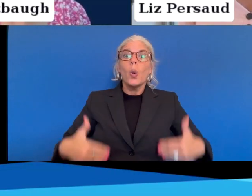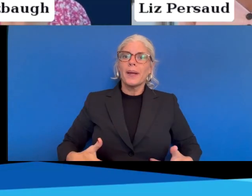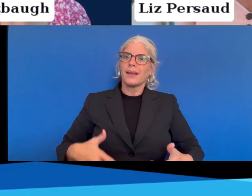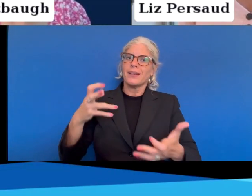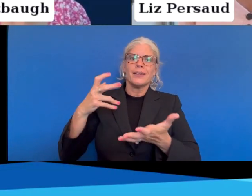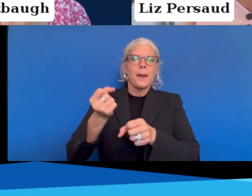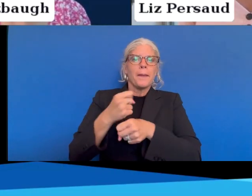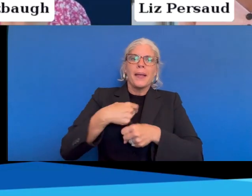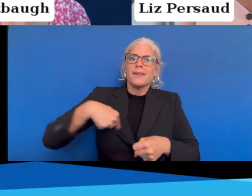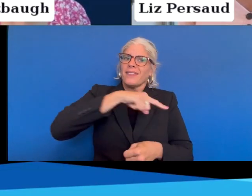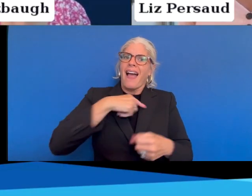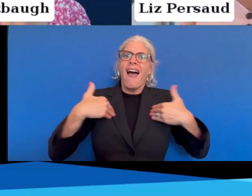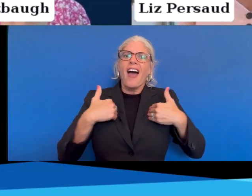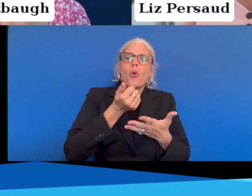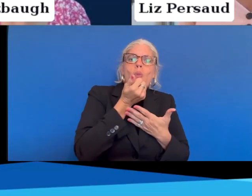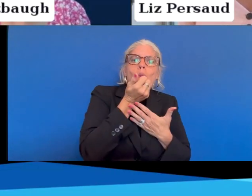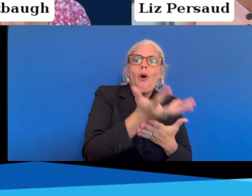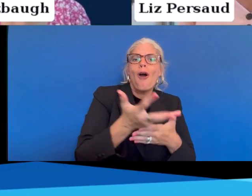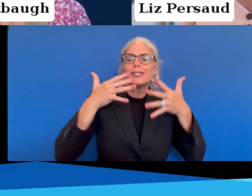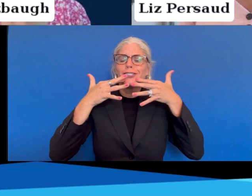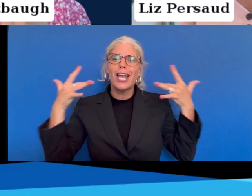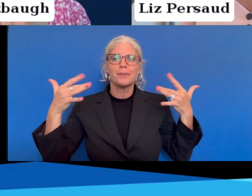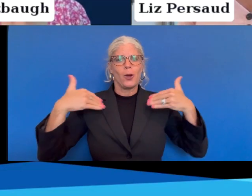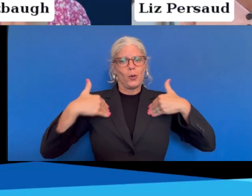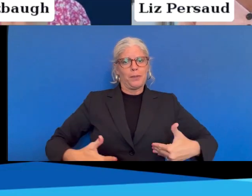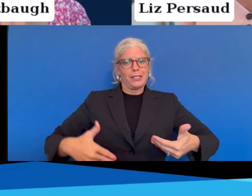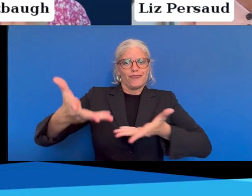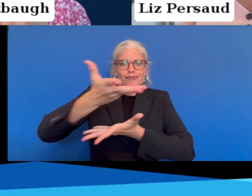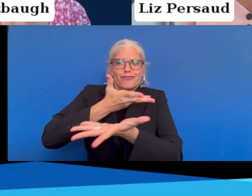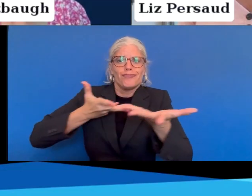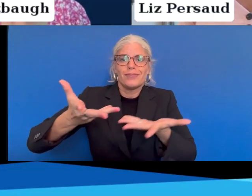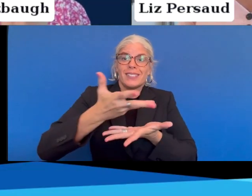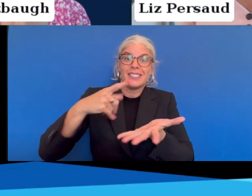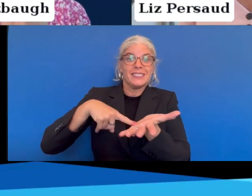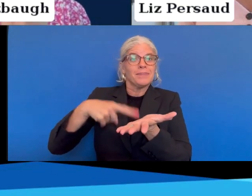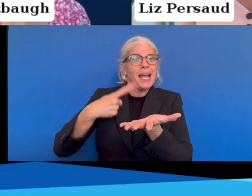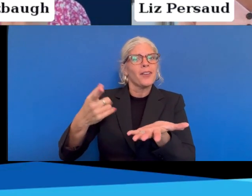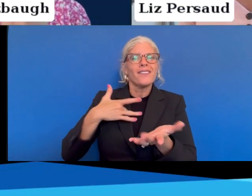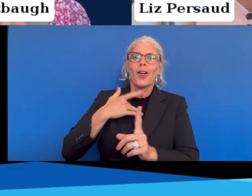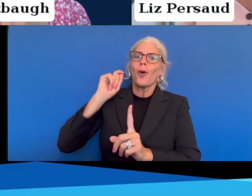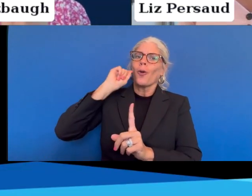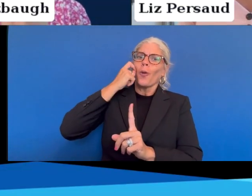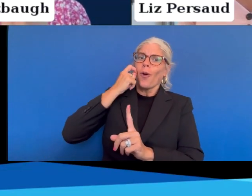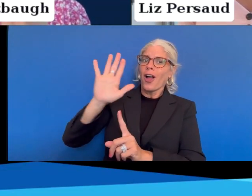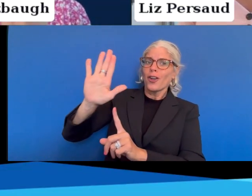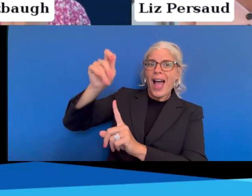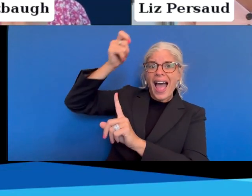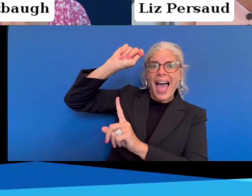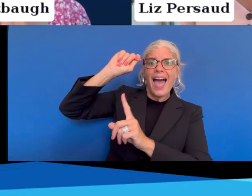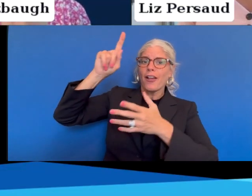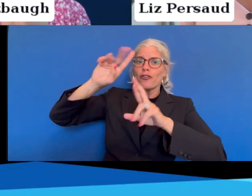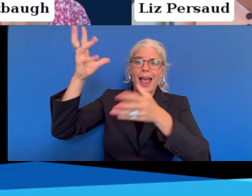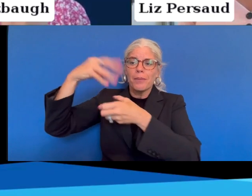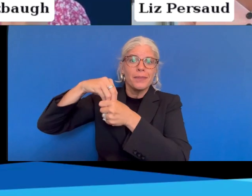us something to, how can we have a warm, charismatic human exchange? And so sometimes it's like you